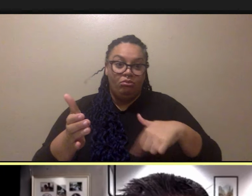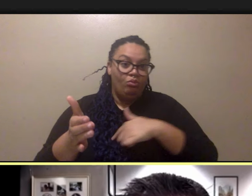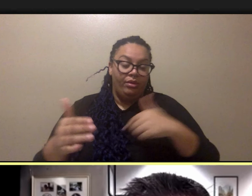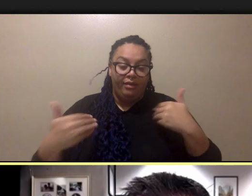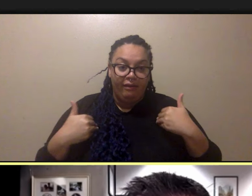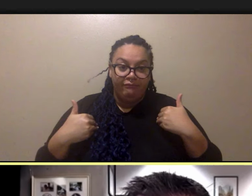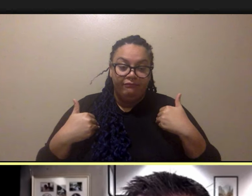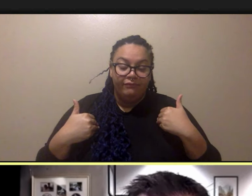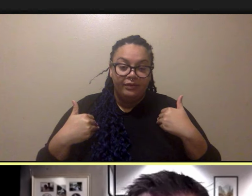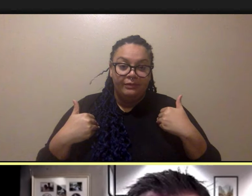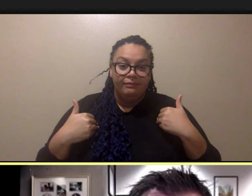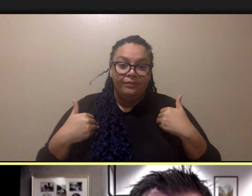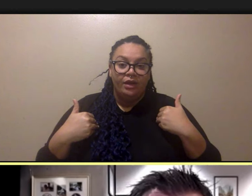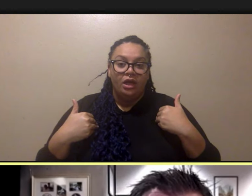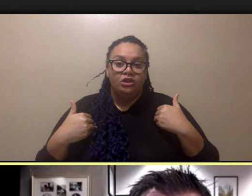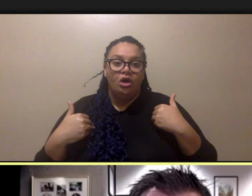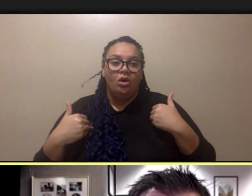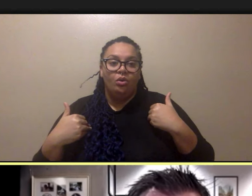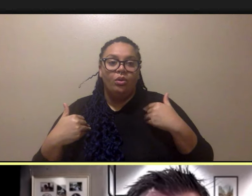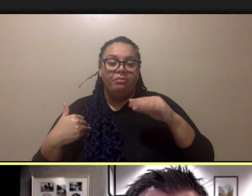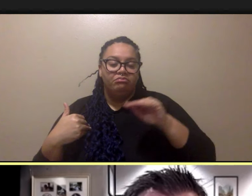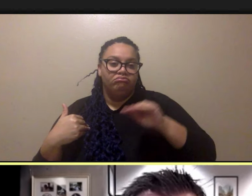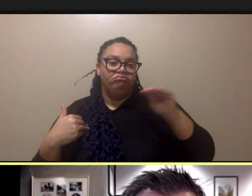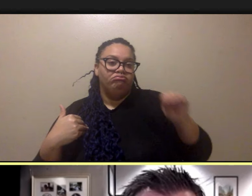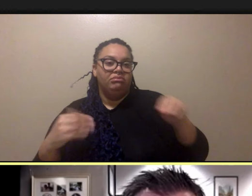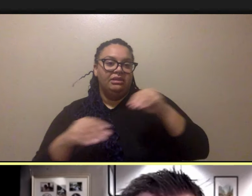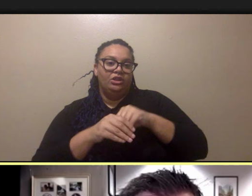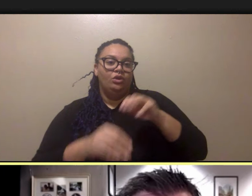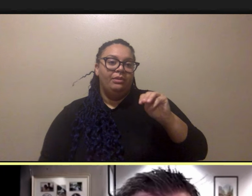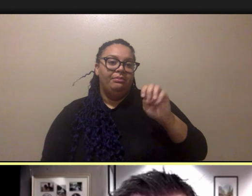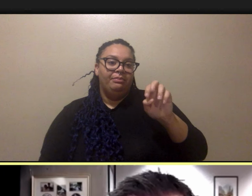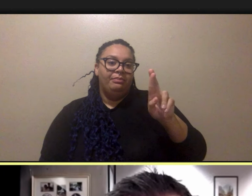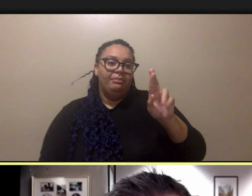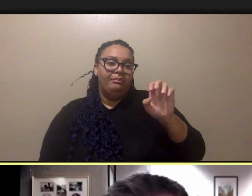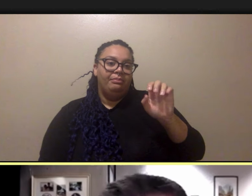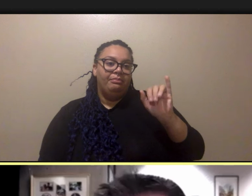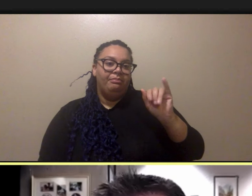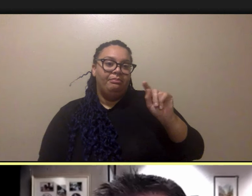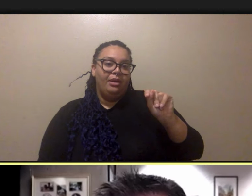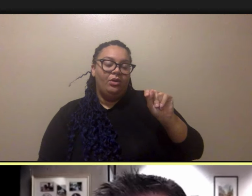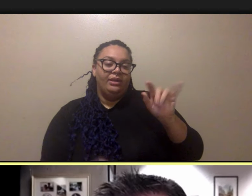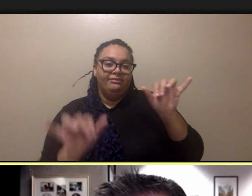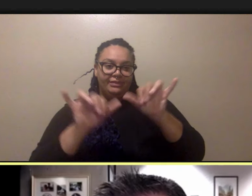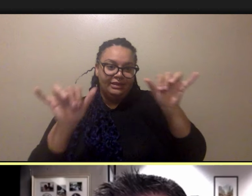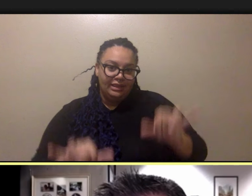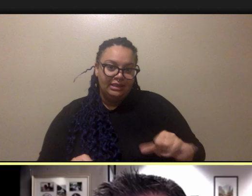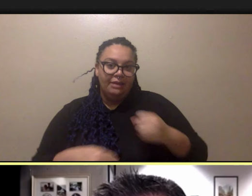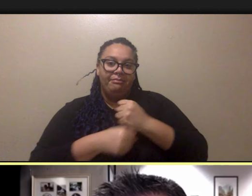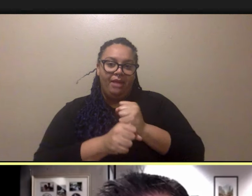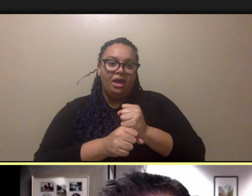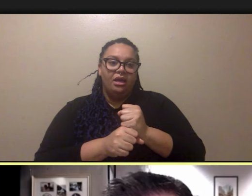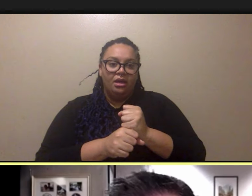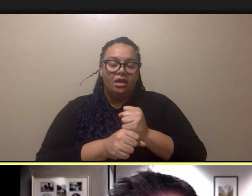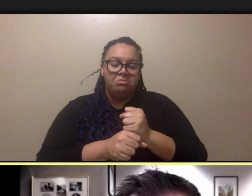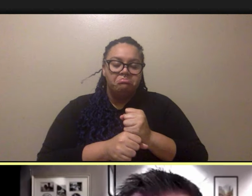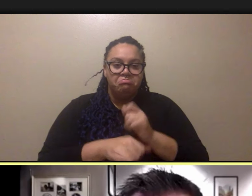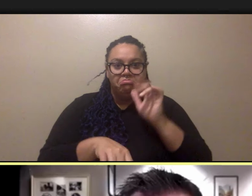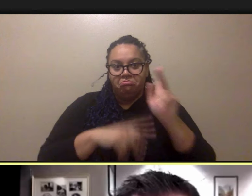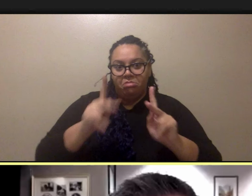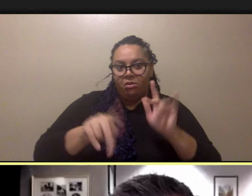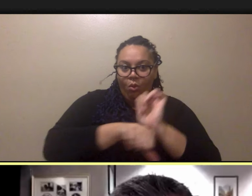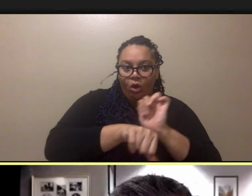kind of put them into a merit system that would make them into useful, productive people. And the way you did that was have them